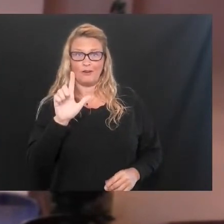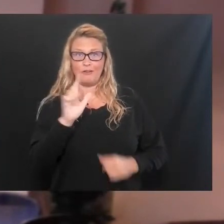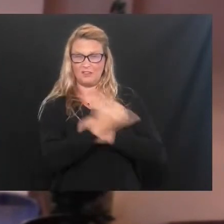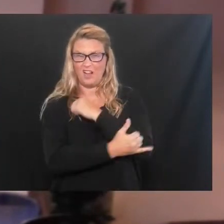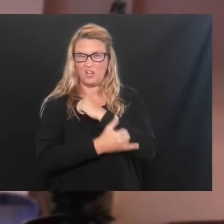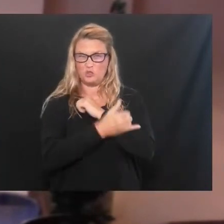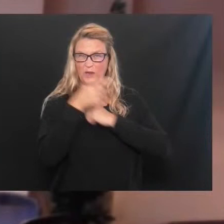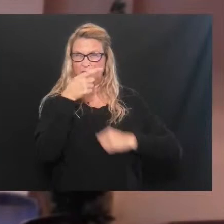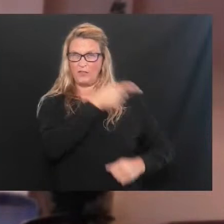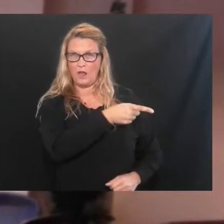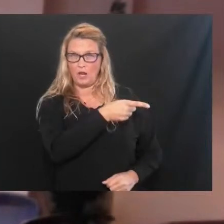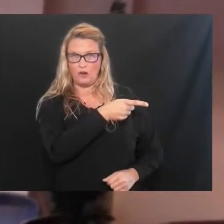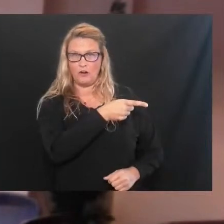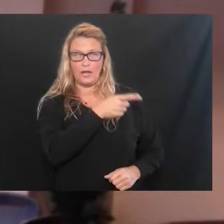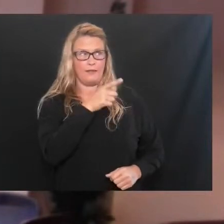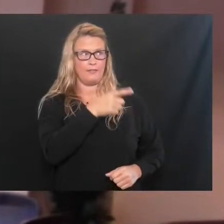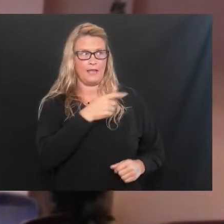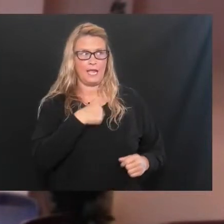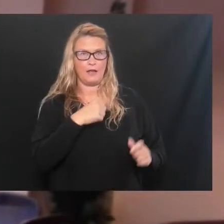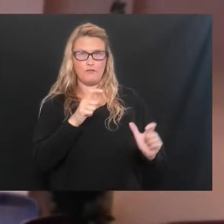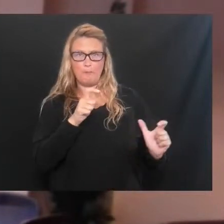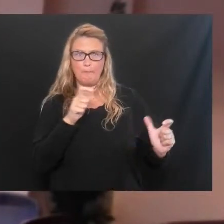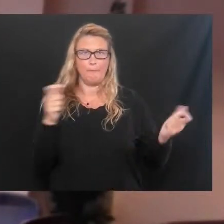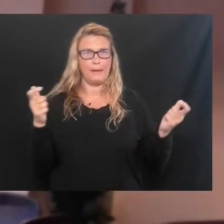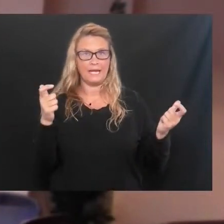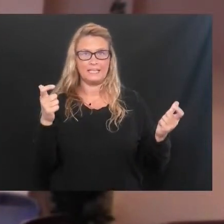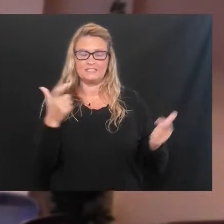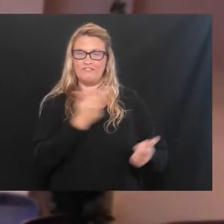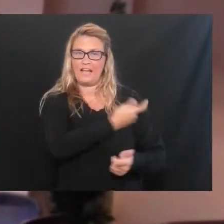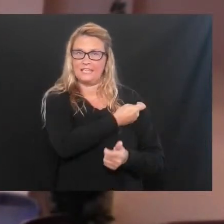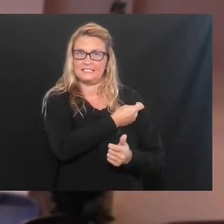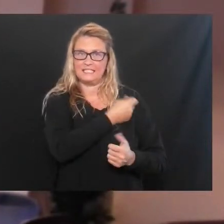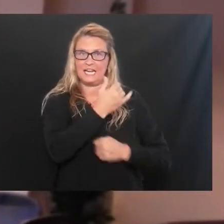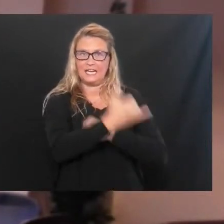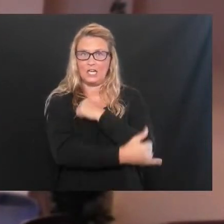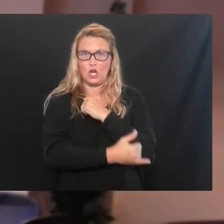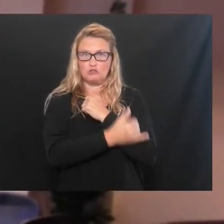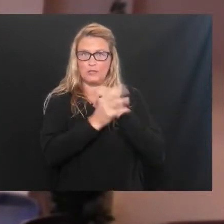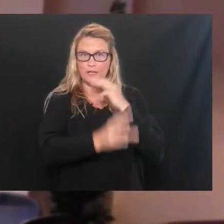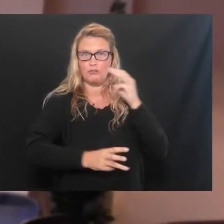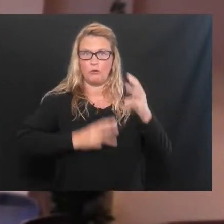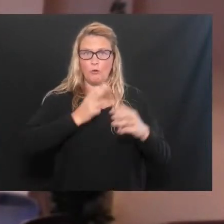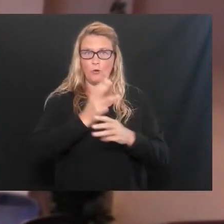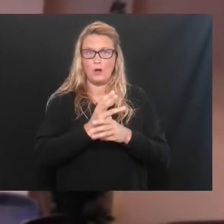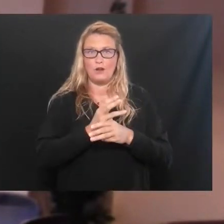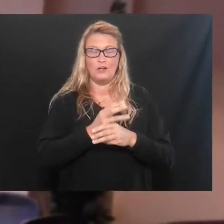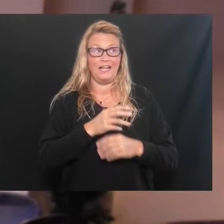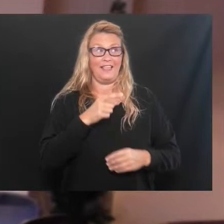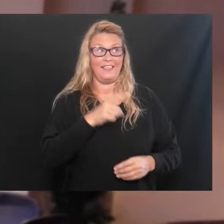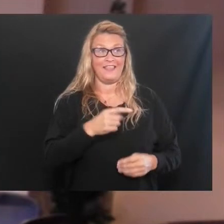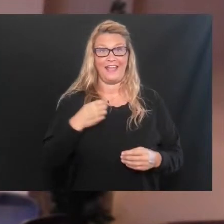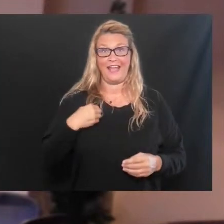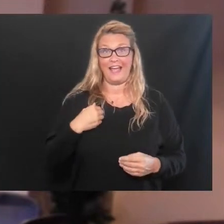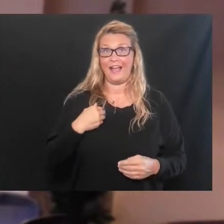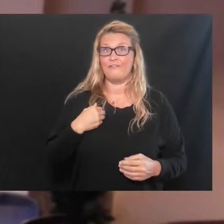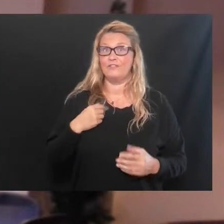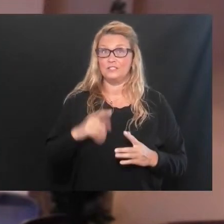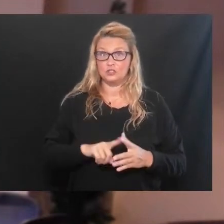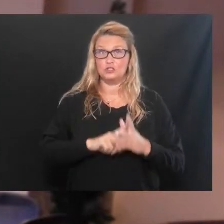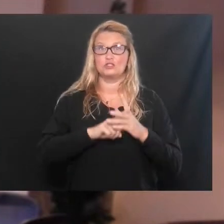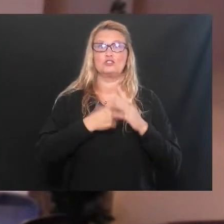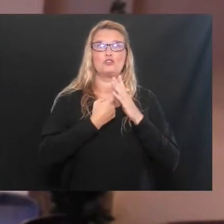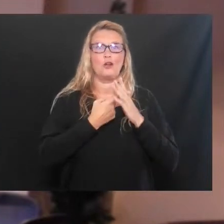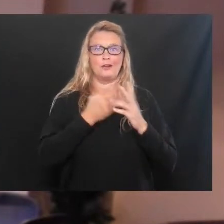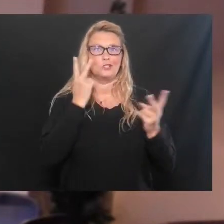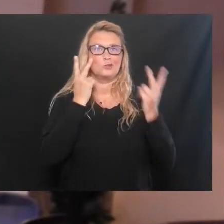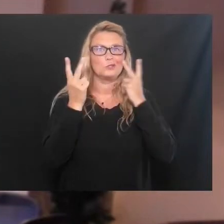in the world, and has worked hand in glove with Pfizer to be able to vaccinate their population, they have started to see